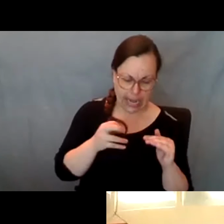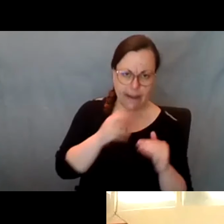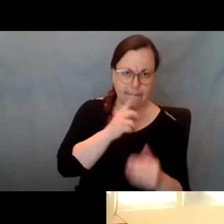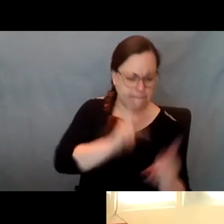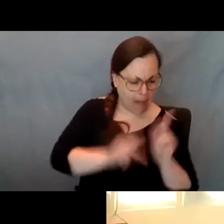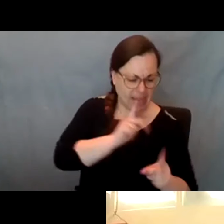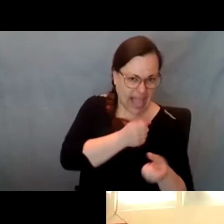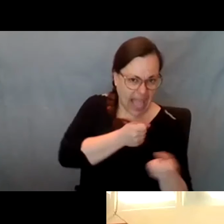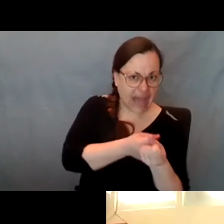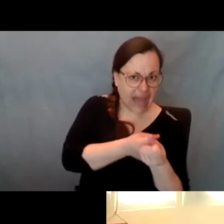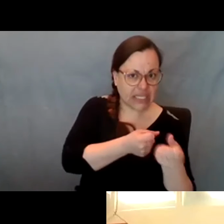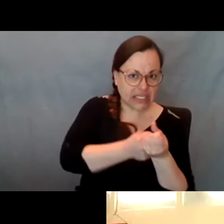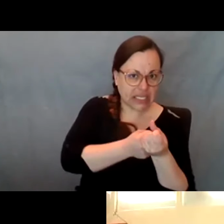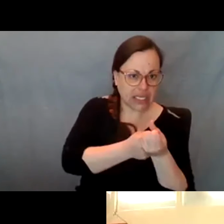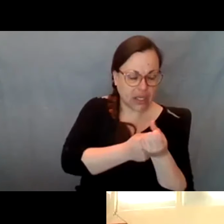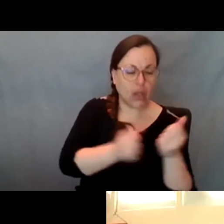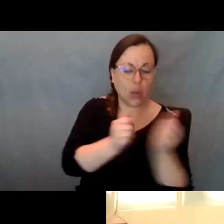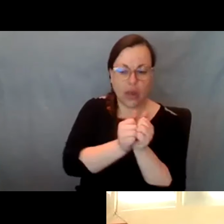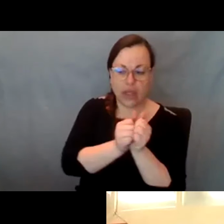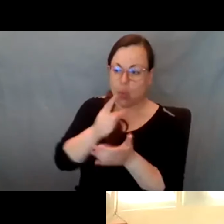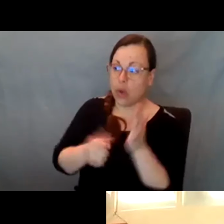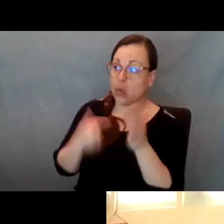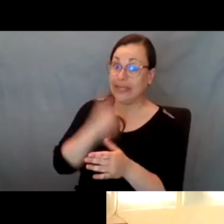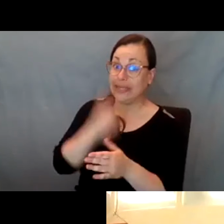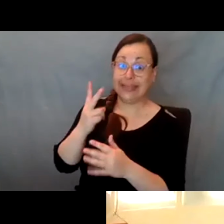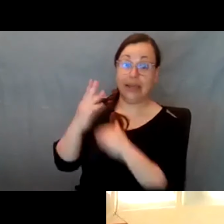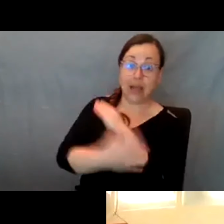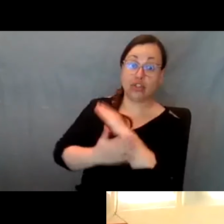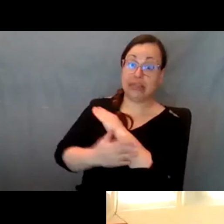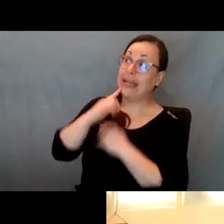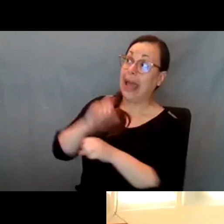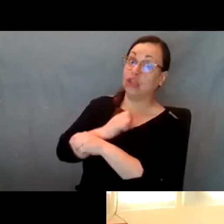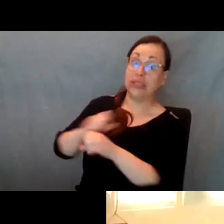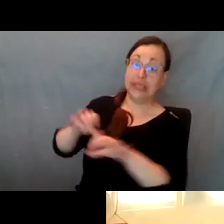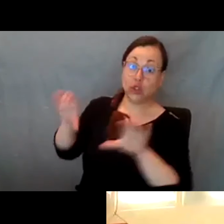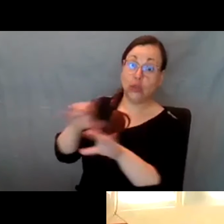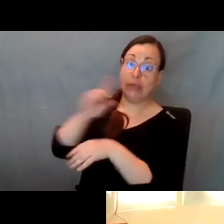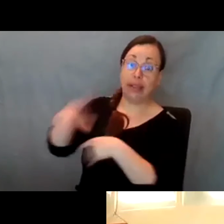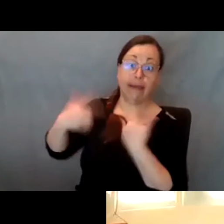what we're seeing countries actually doing? And they bring up